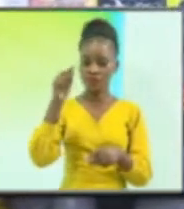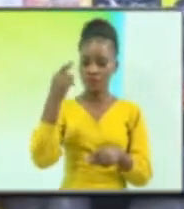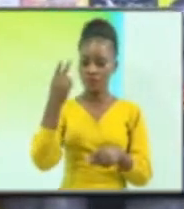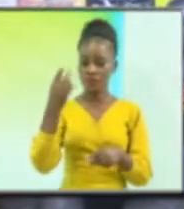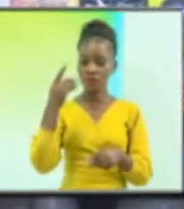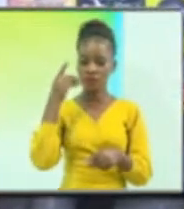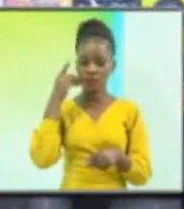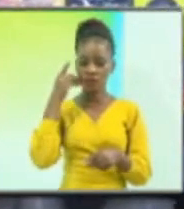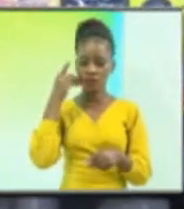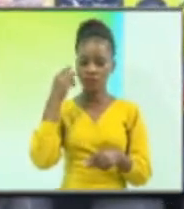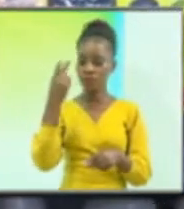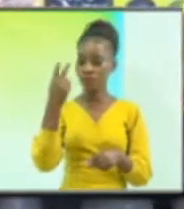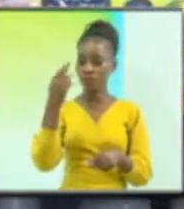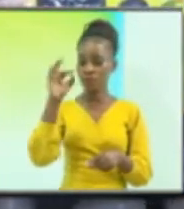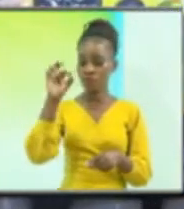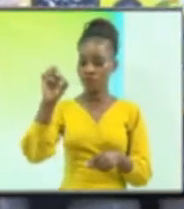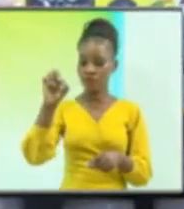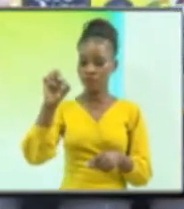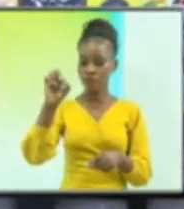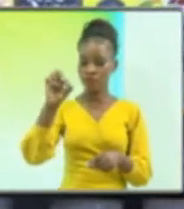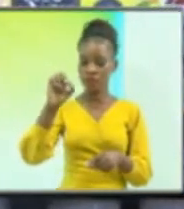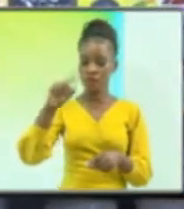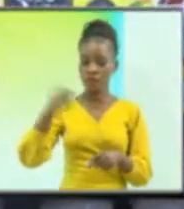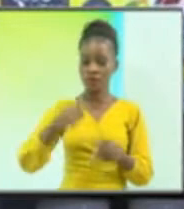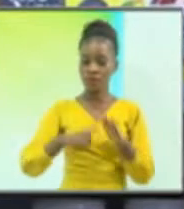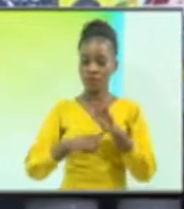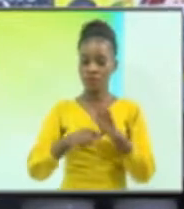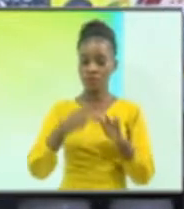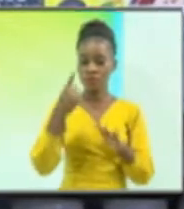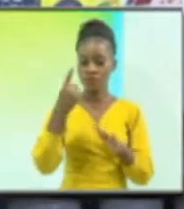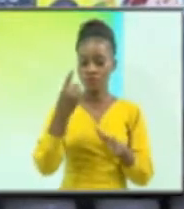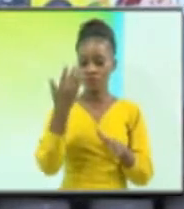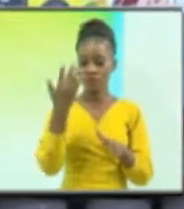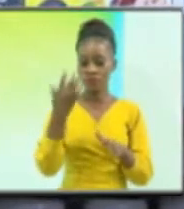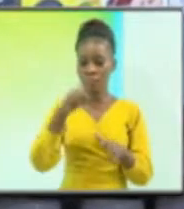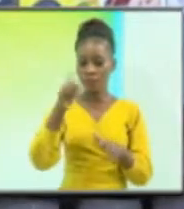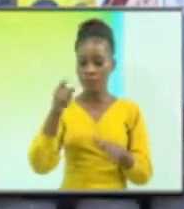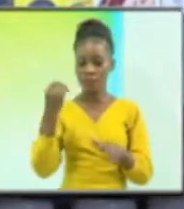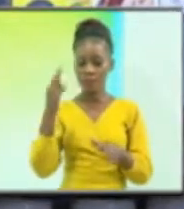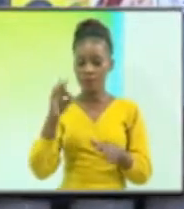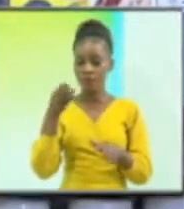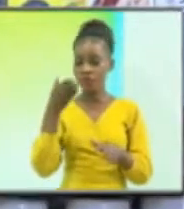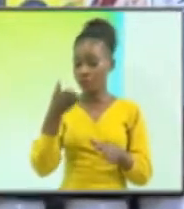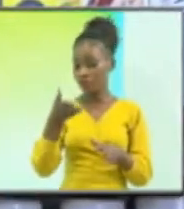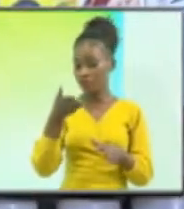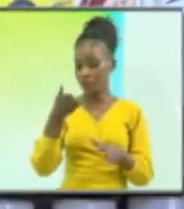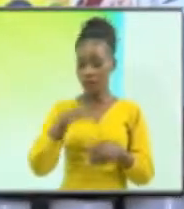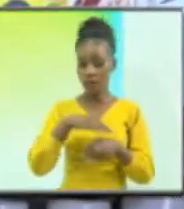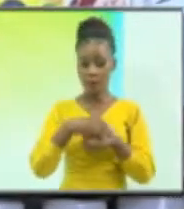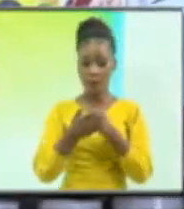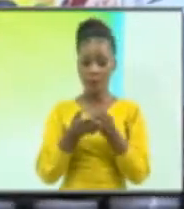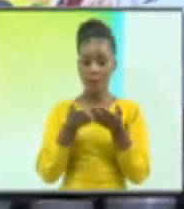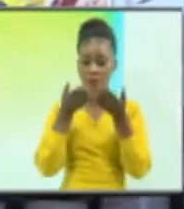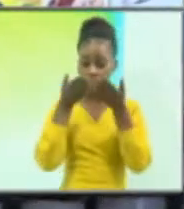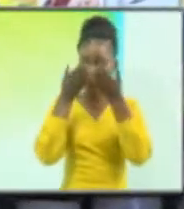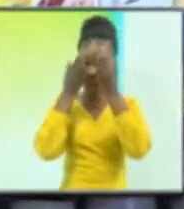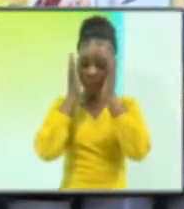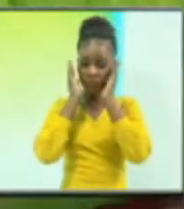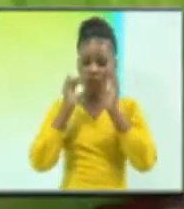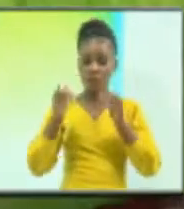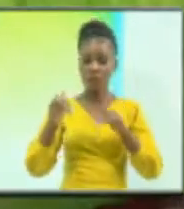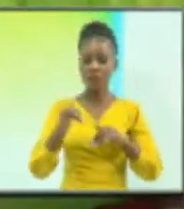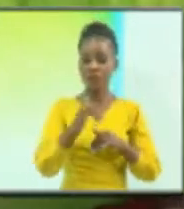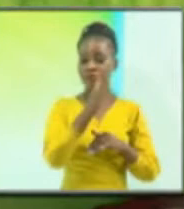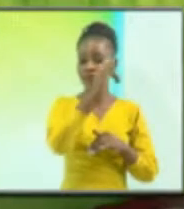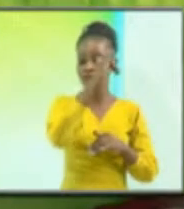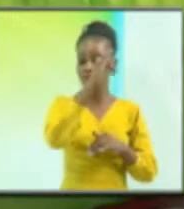in 2018. Under 15% of locally manufactured cosmetics are exported. The